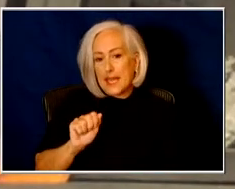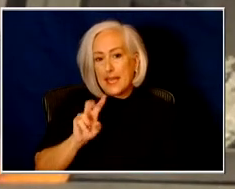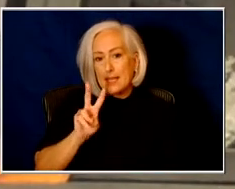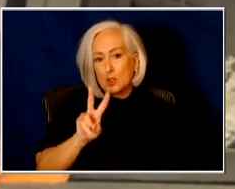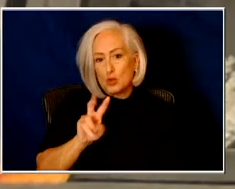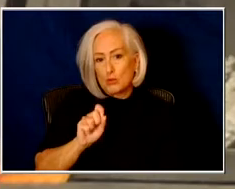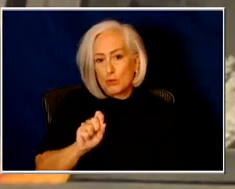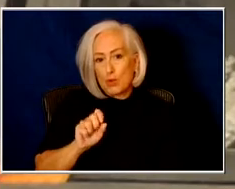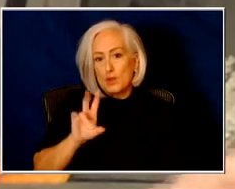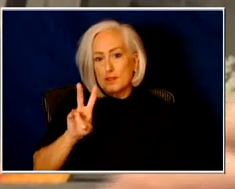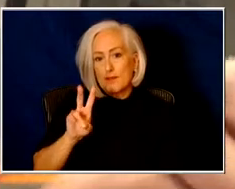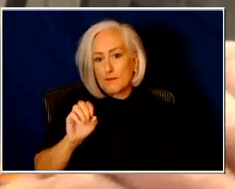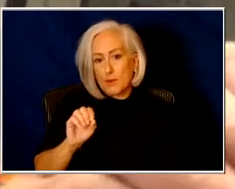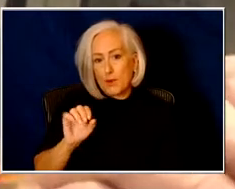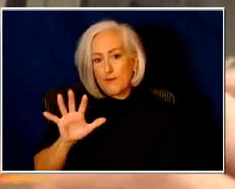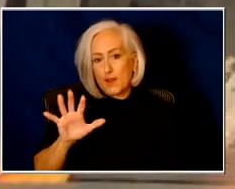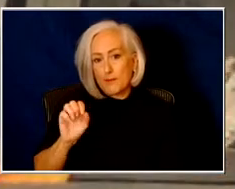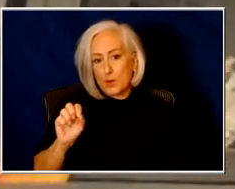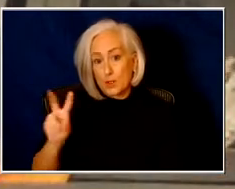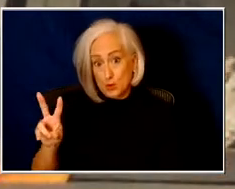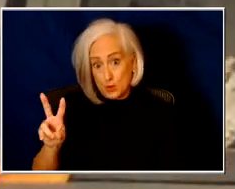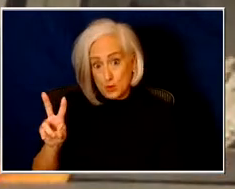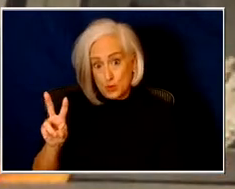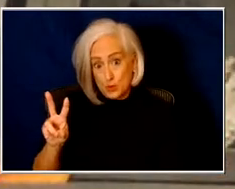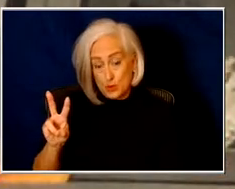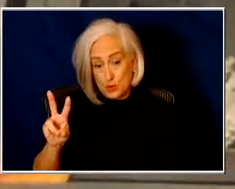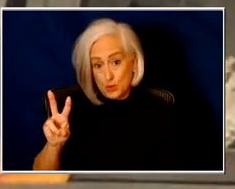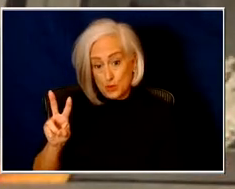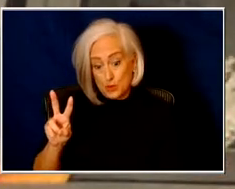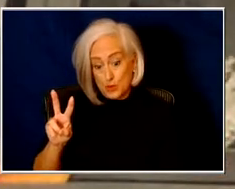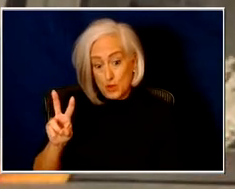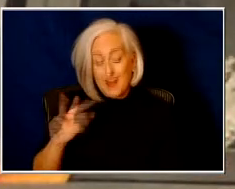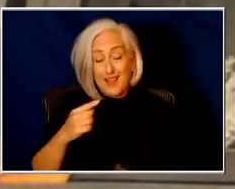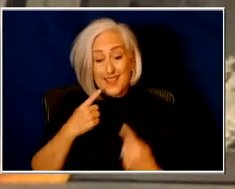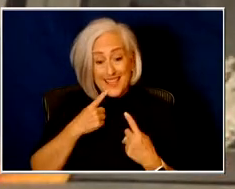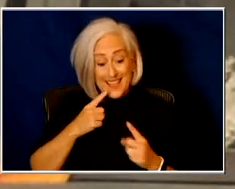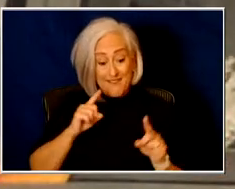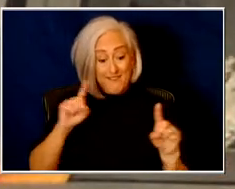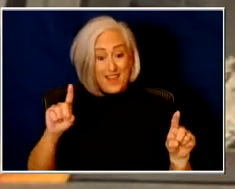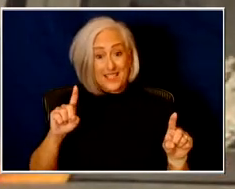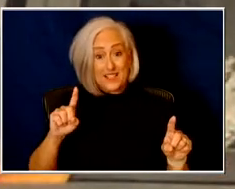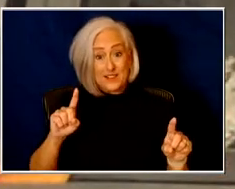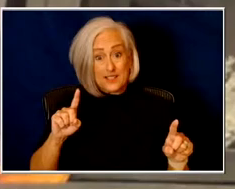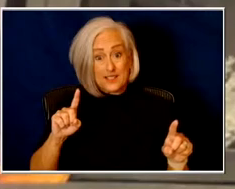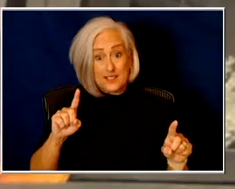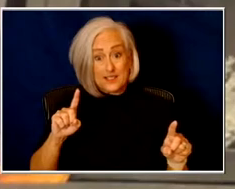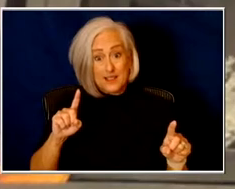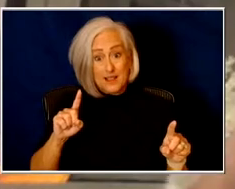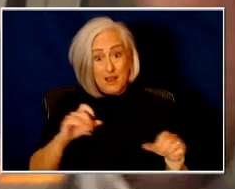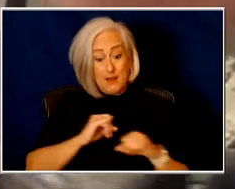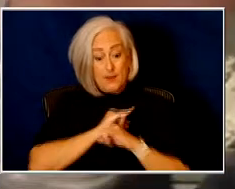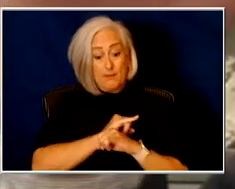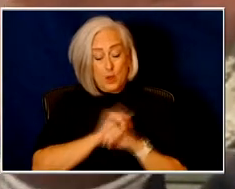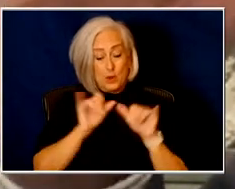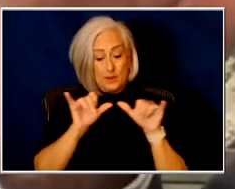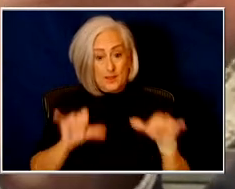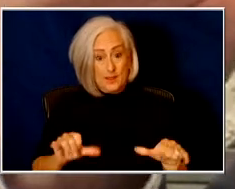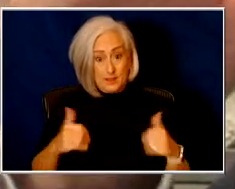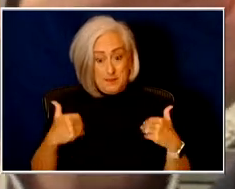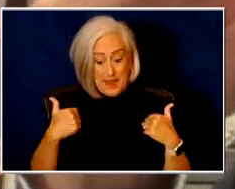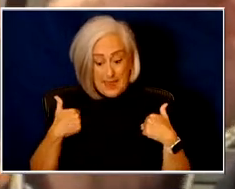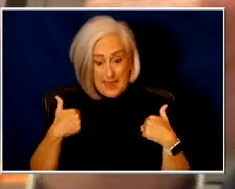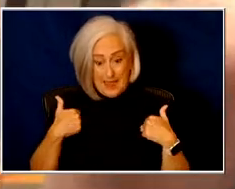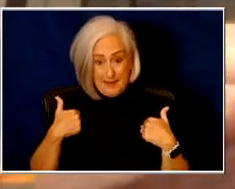2.75.2 the effectiveness of whatever level of antibody I have from getting all my vaccines is